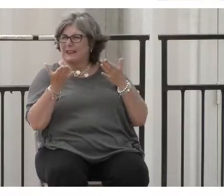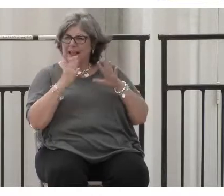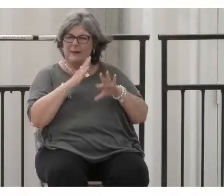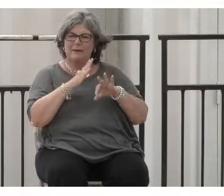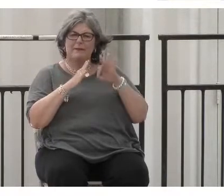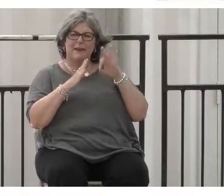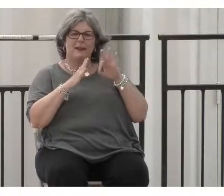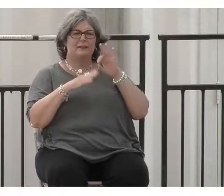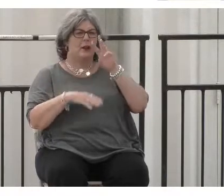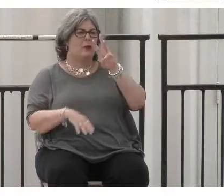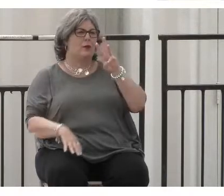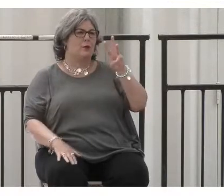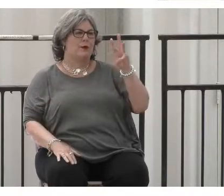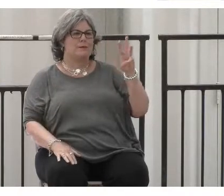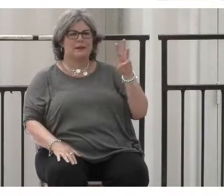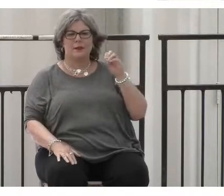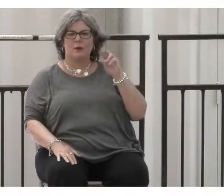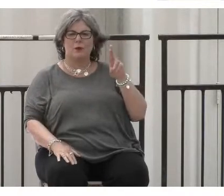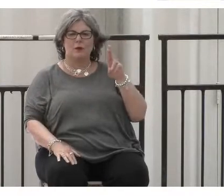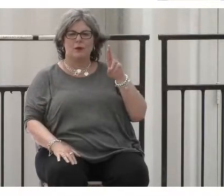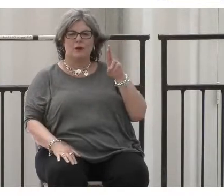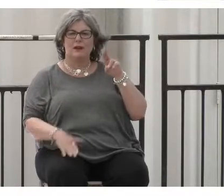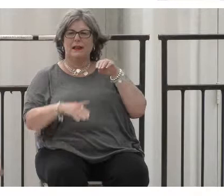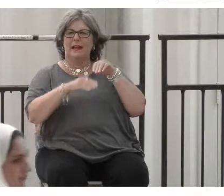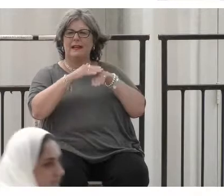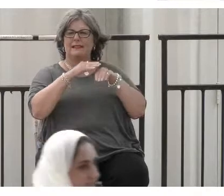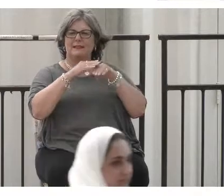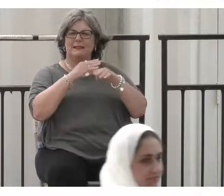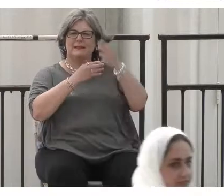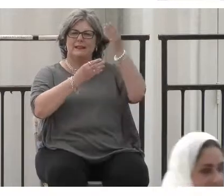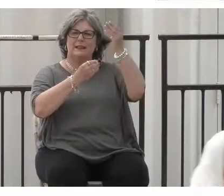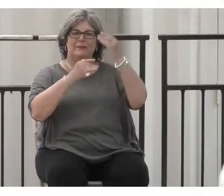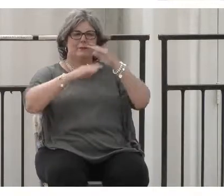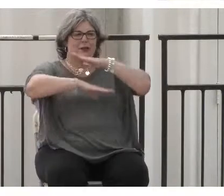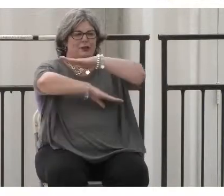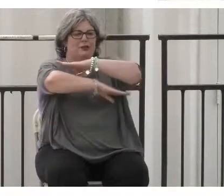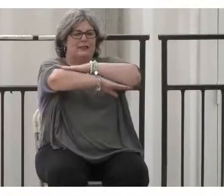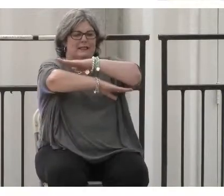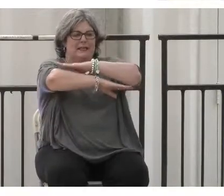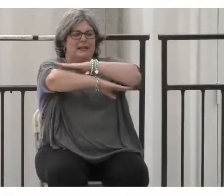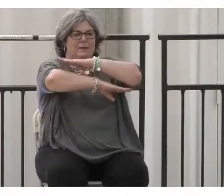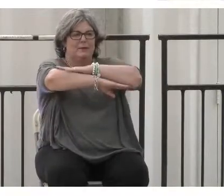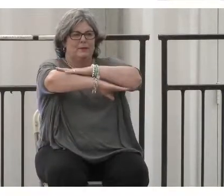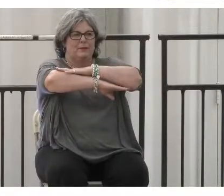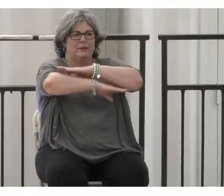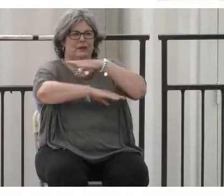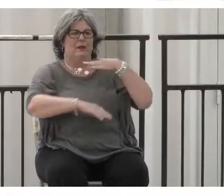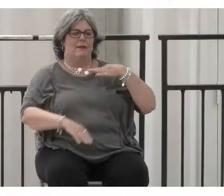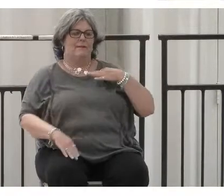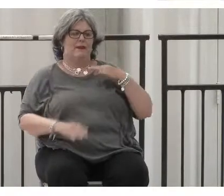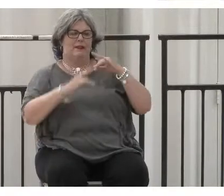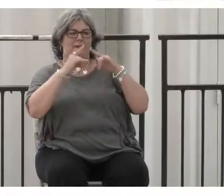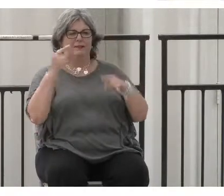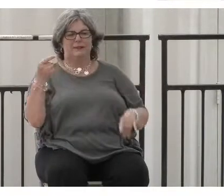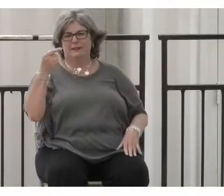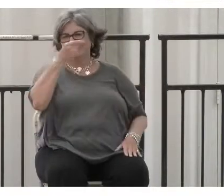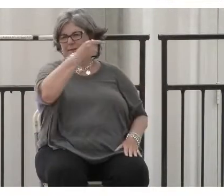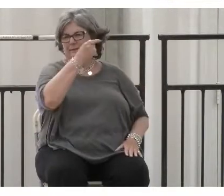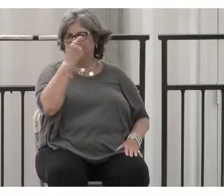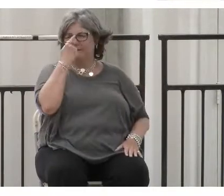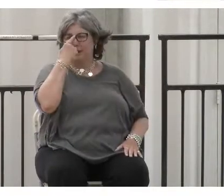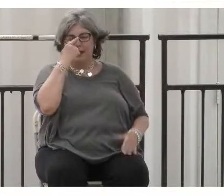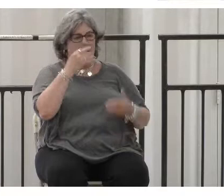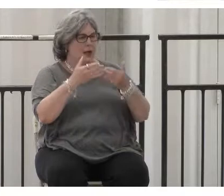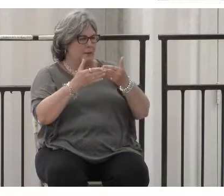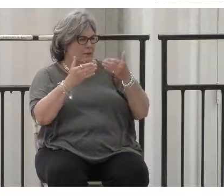on our festival website or by visiting the accessibility information table located on the volunteer tent. And